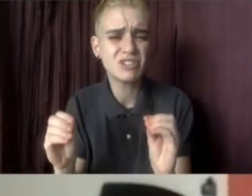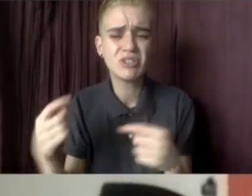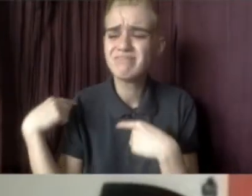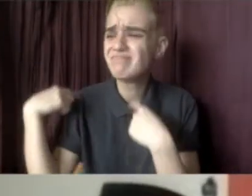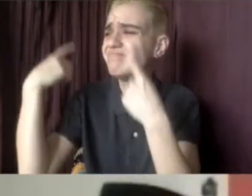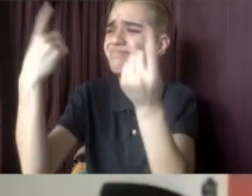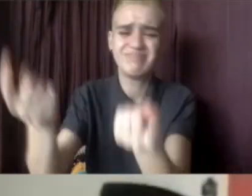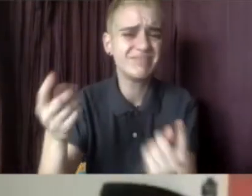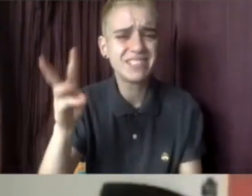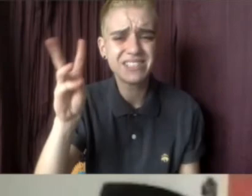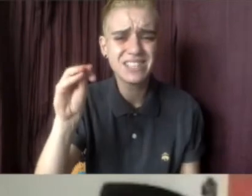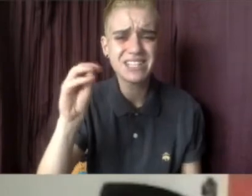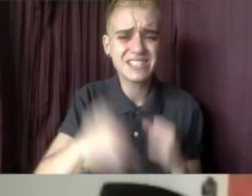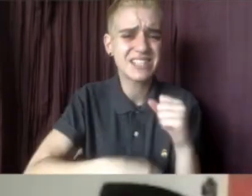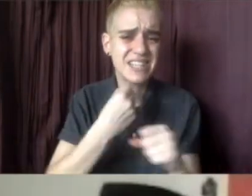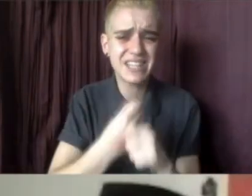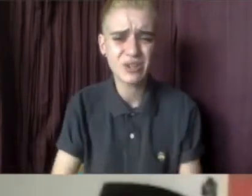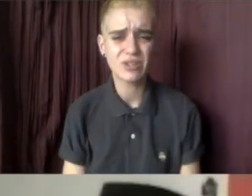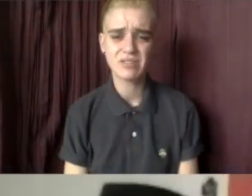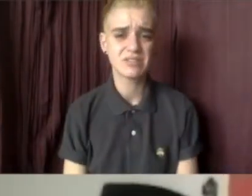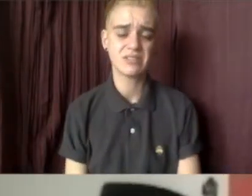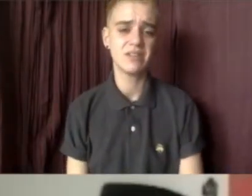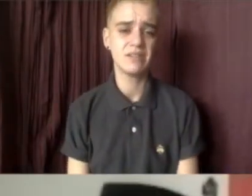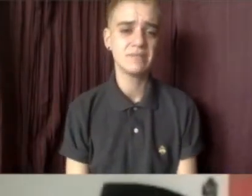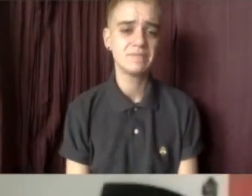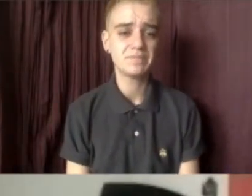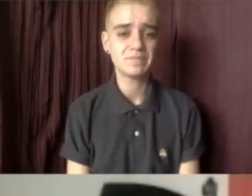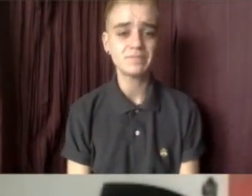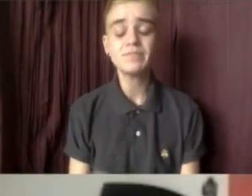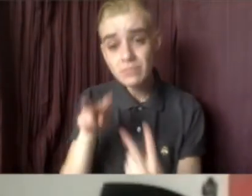up with people who are paying taxes, and they surely can't get these